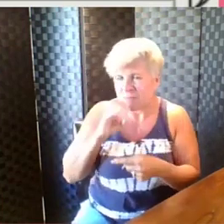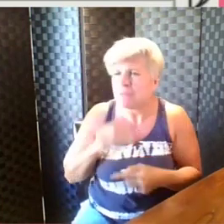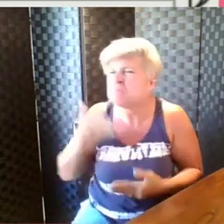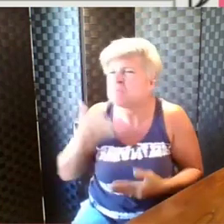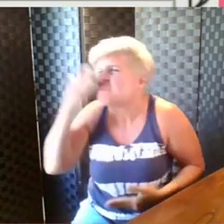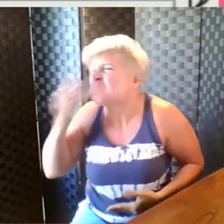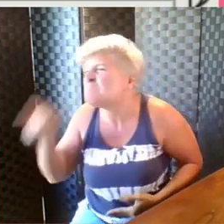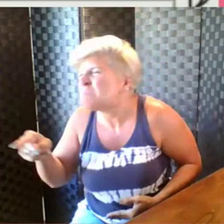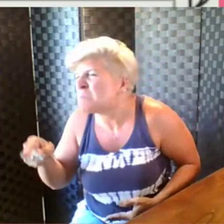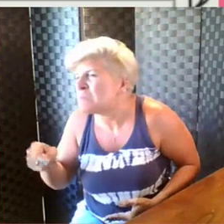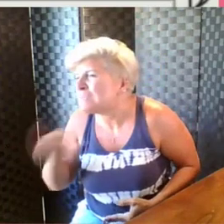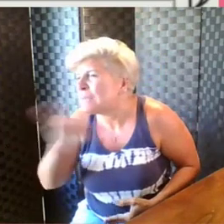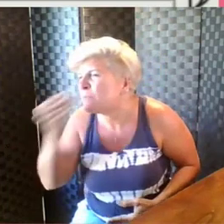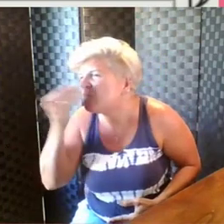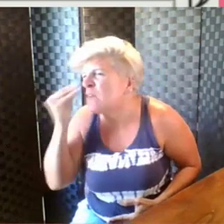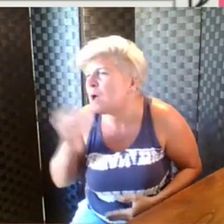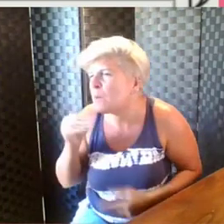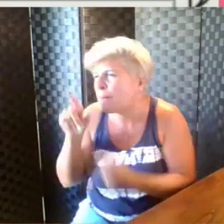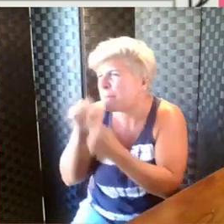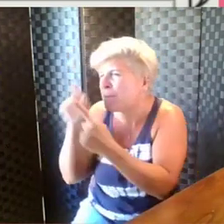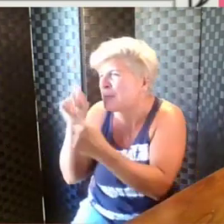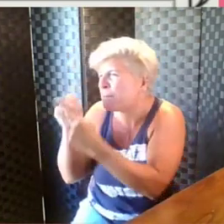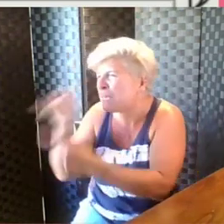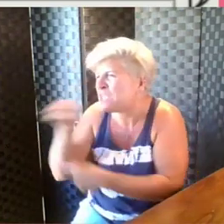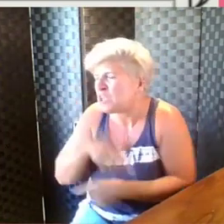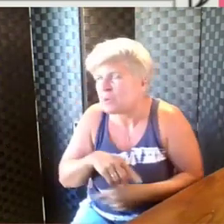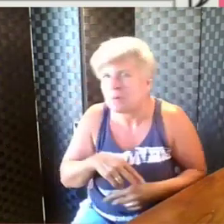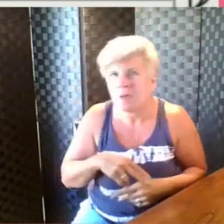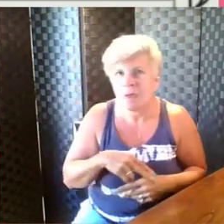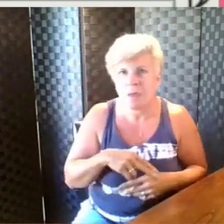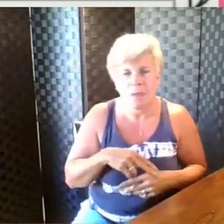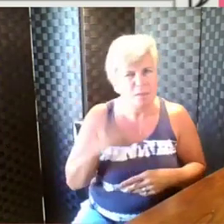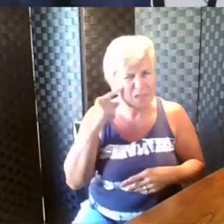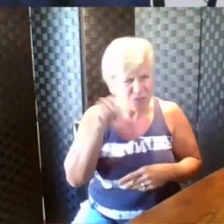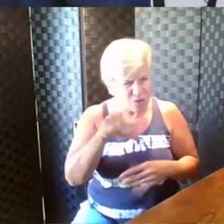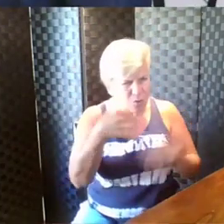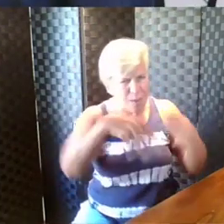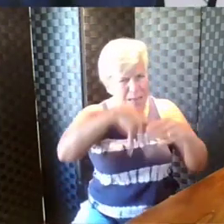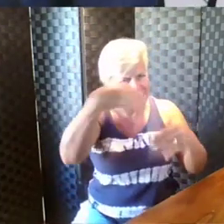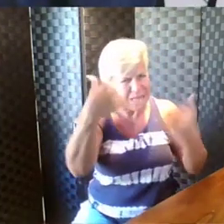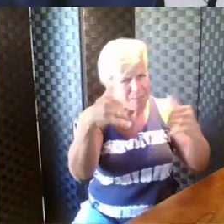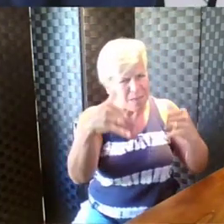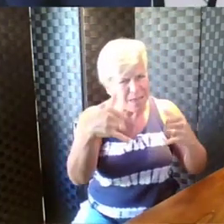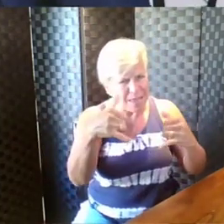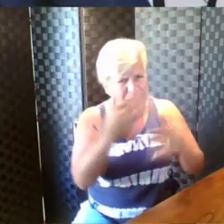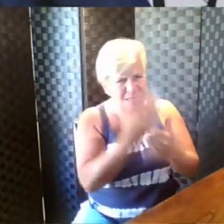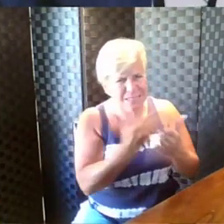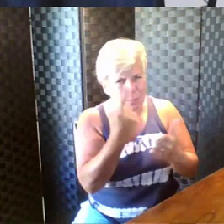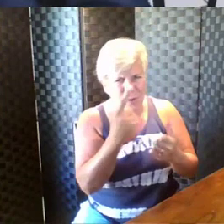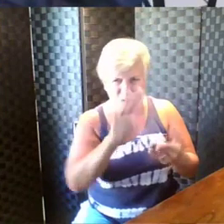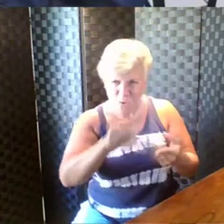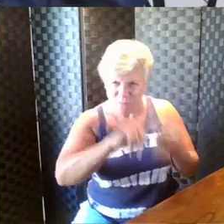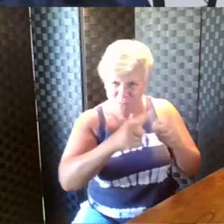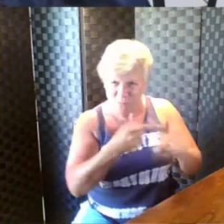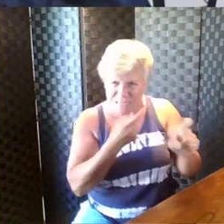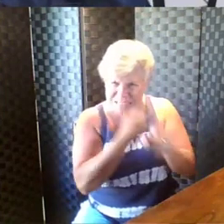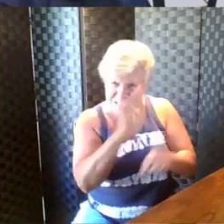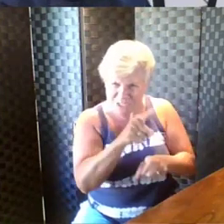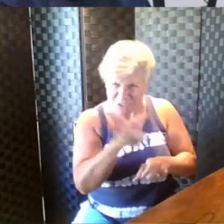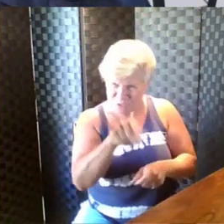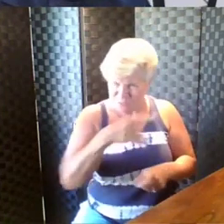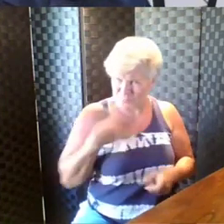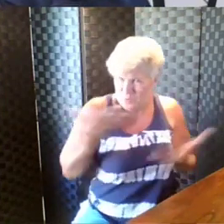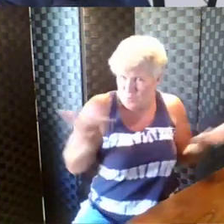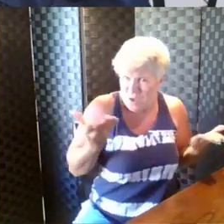and pick her while they are on the playground. Think about if you were out at recess and somebody was making fun of you, how it would make you